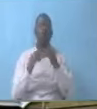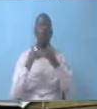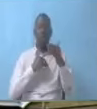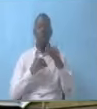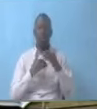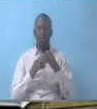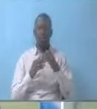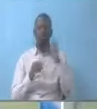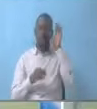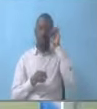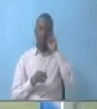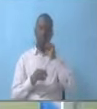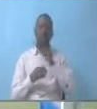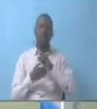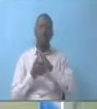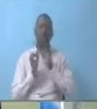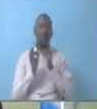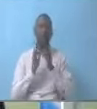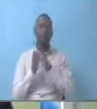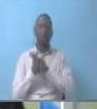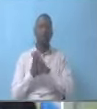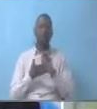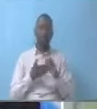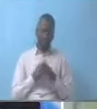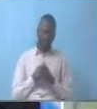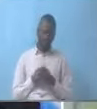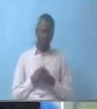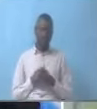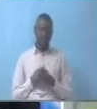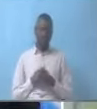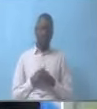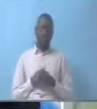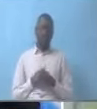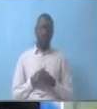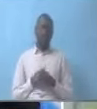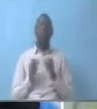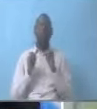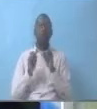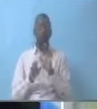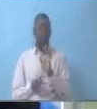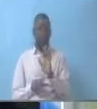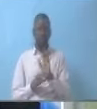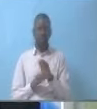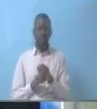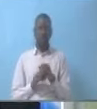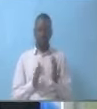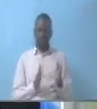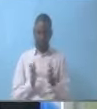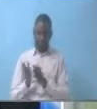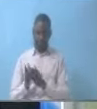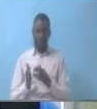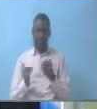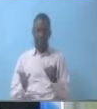we would come to that. One other important issue here. Lenen bu tawé xamna tam bu tam bu am solo la.